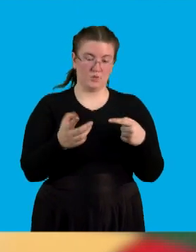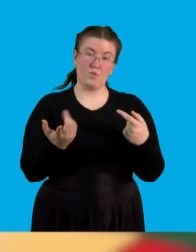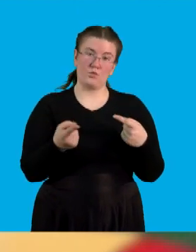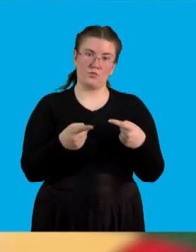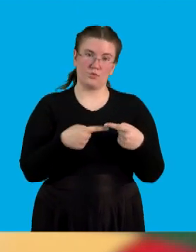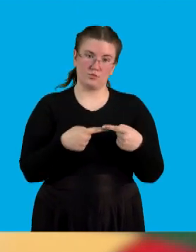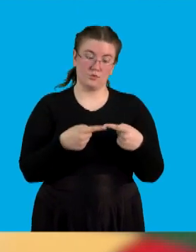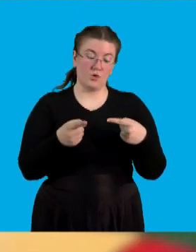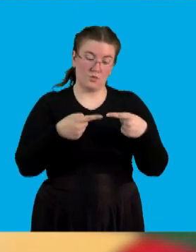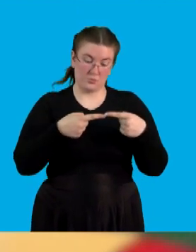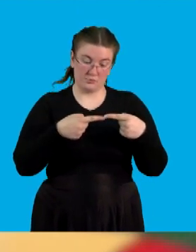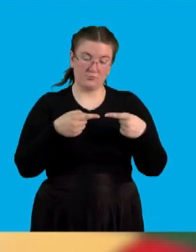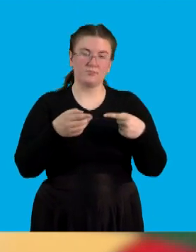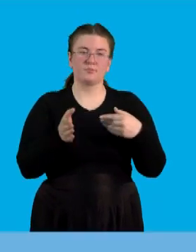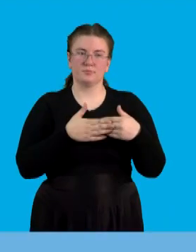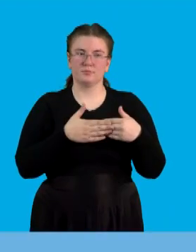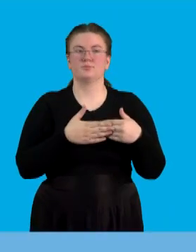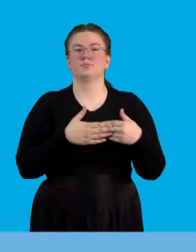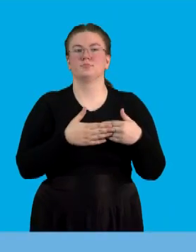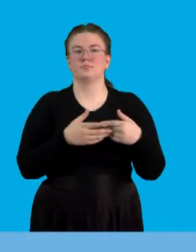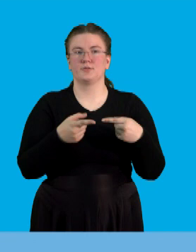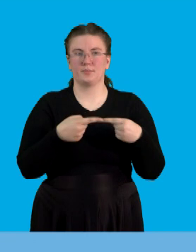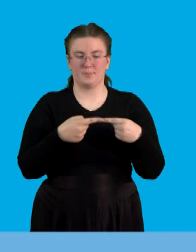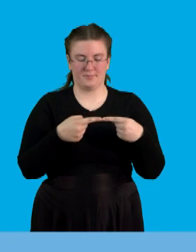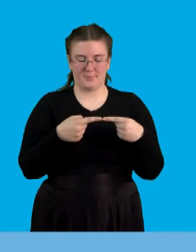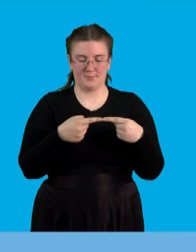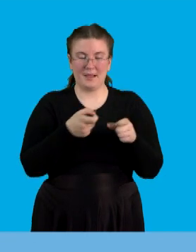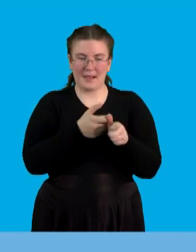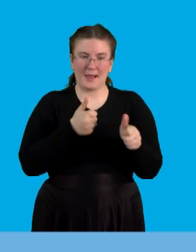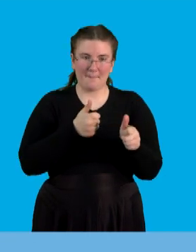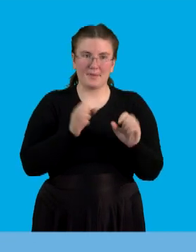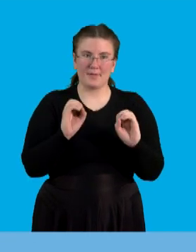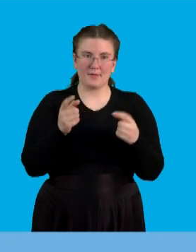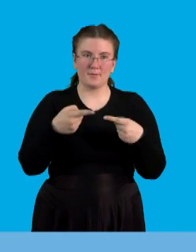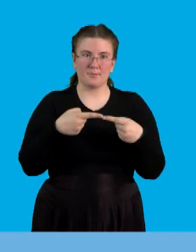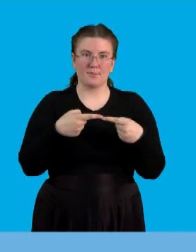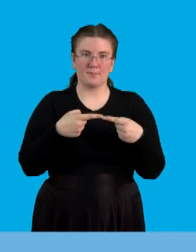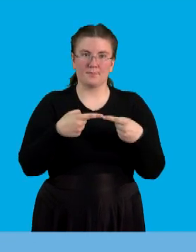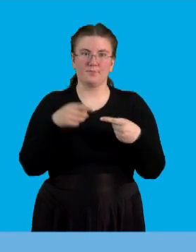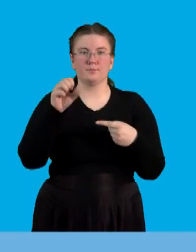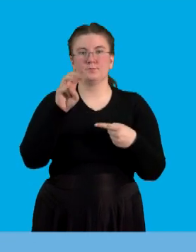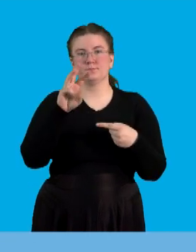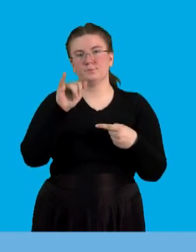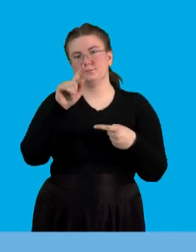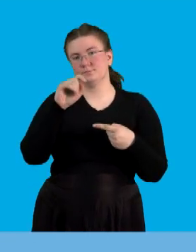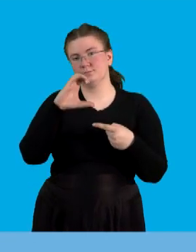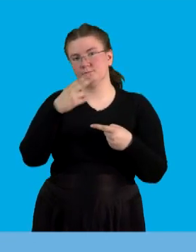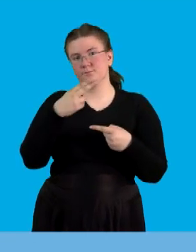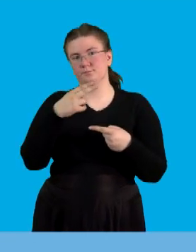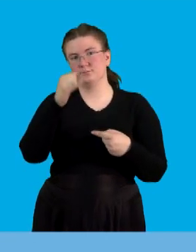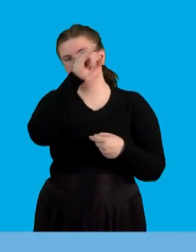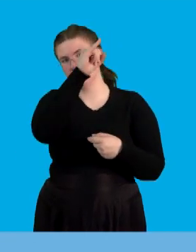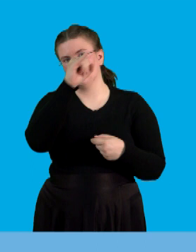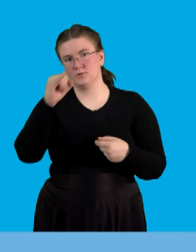the wires are connected to each other. There's no gap in between the wires. So therefore, that is going to be a switch. That goes with